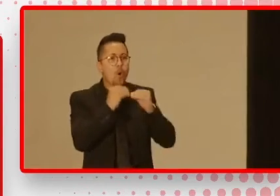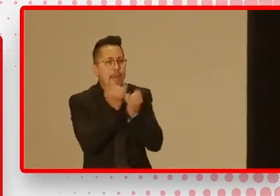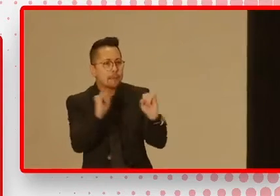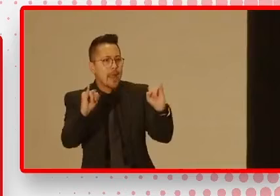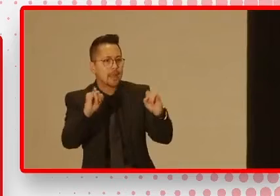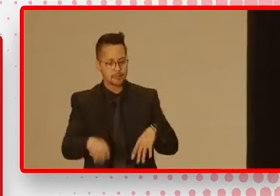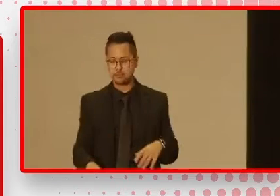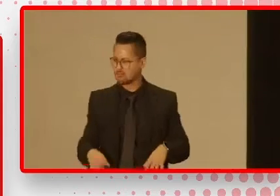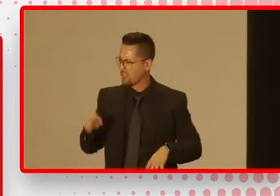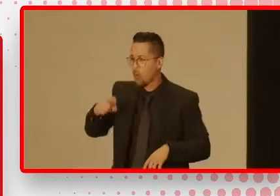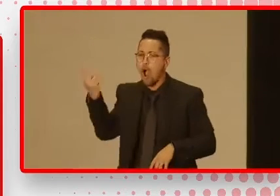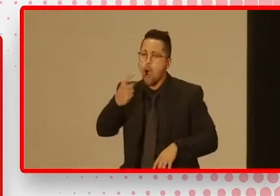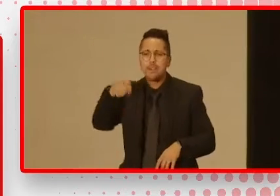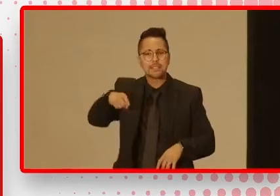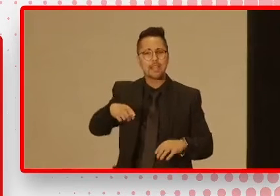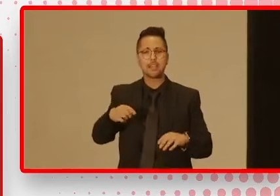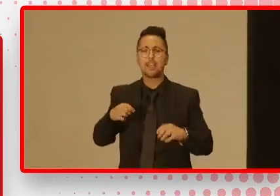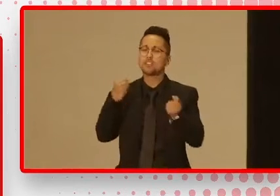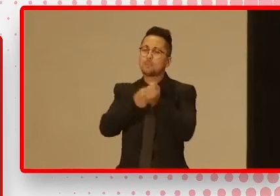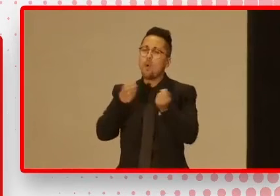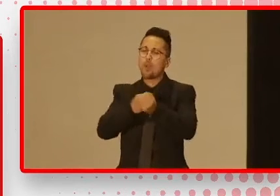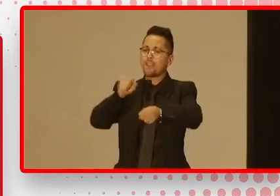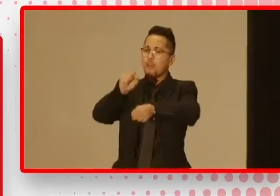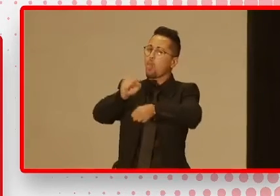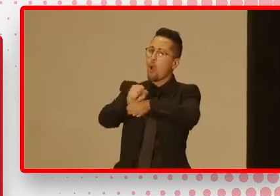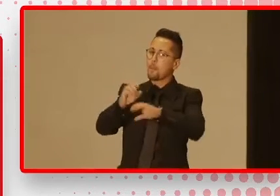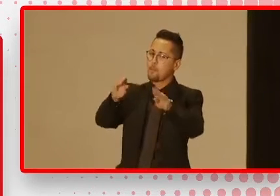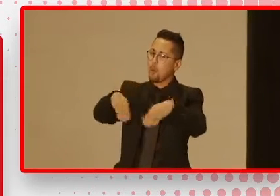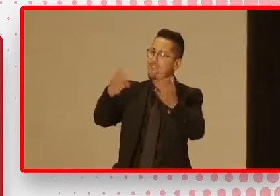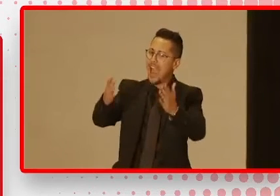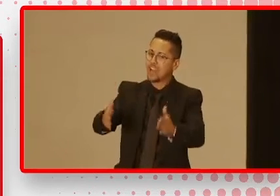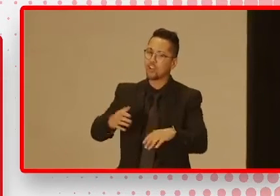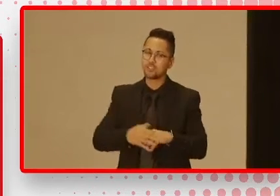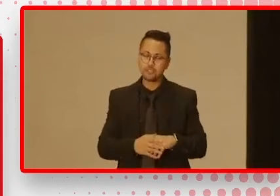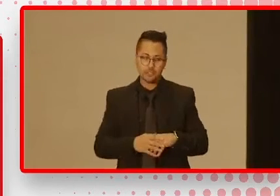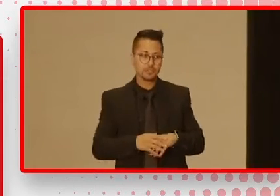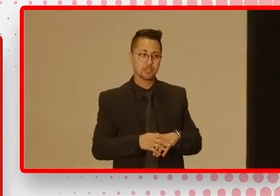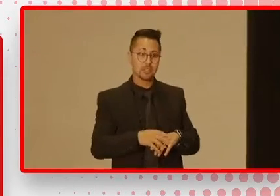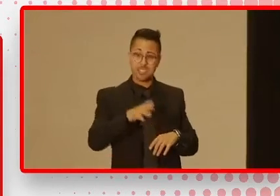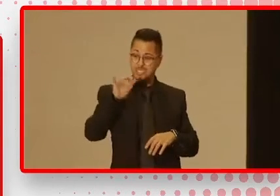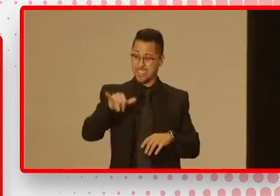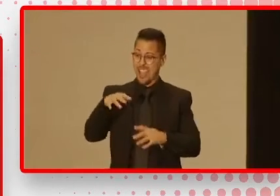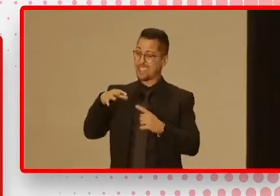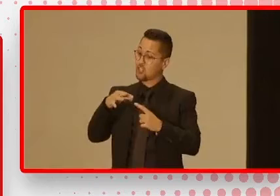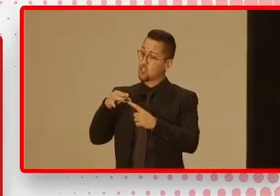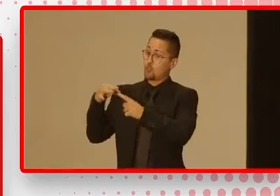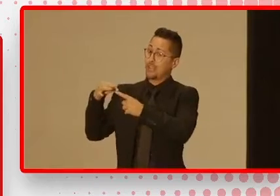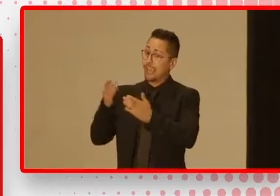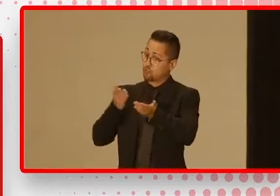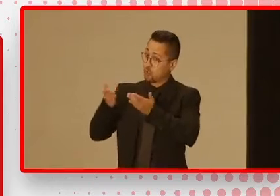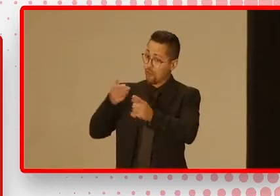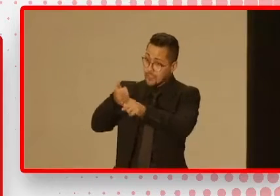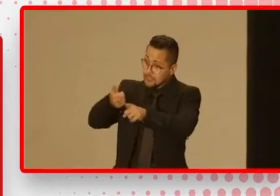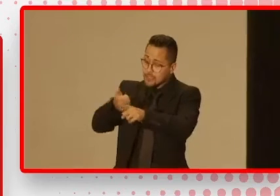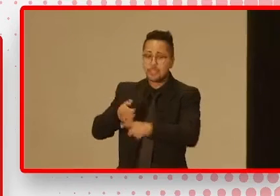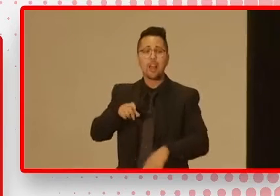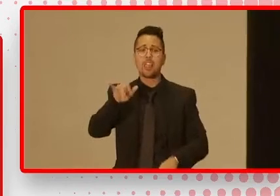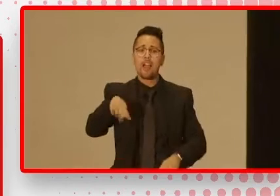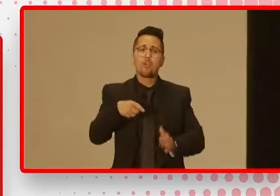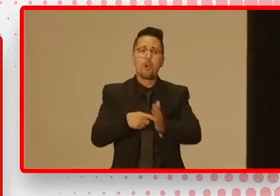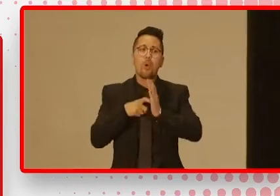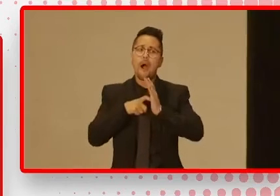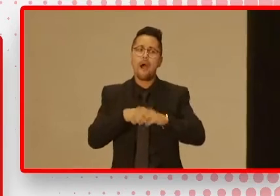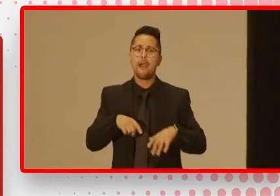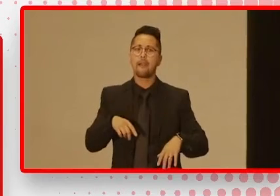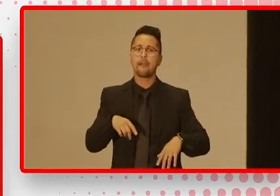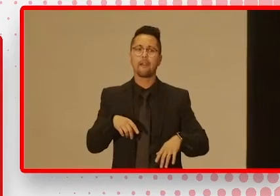We always need supported employment providers because, you know, supported employment is a very unique service, and it requires that, you know,